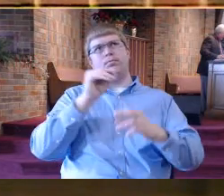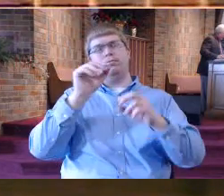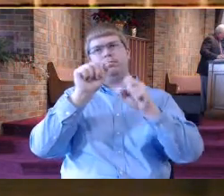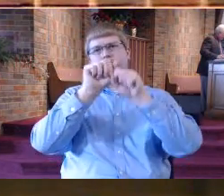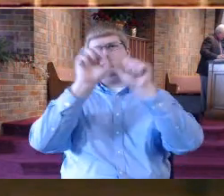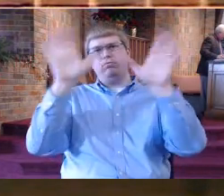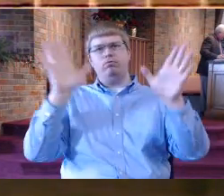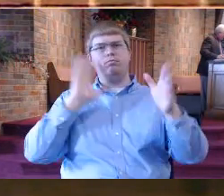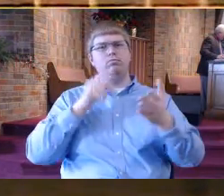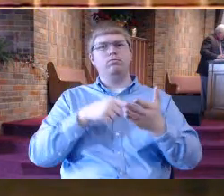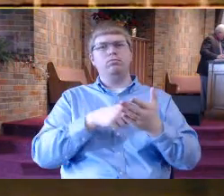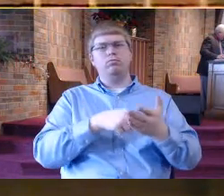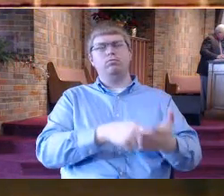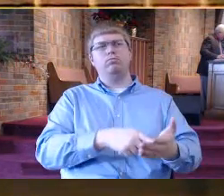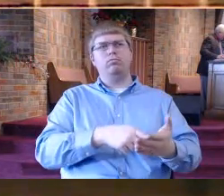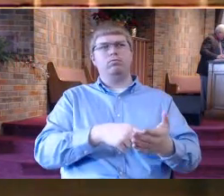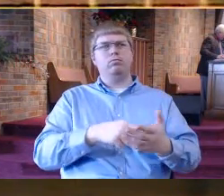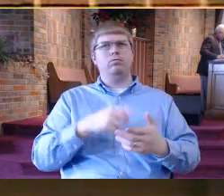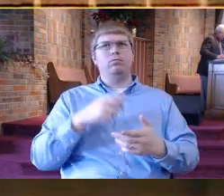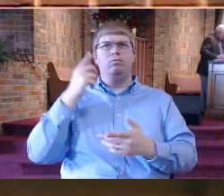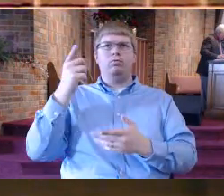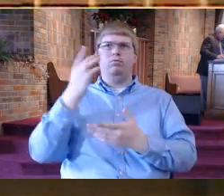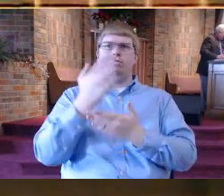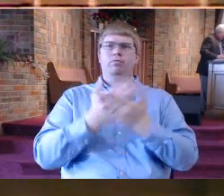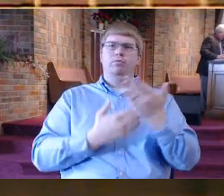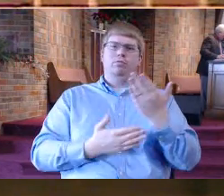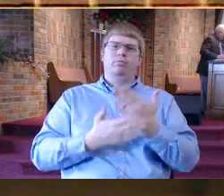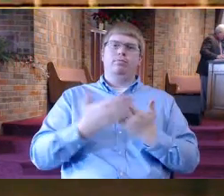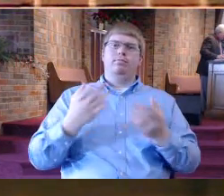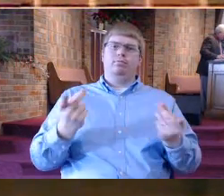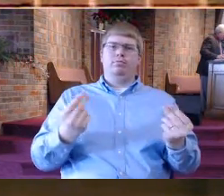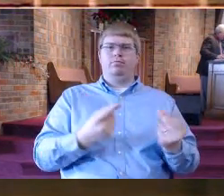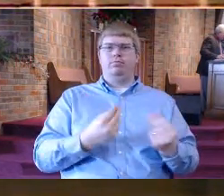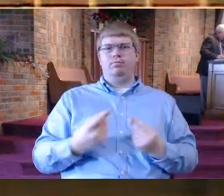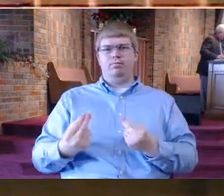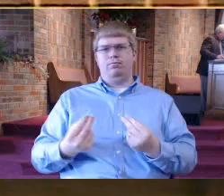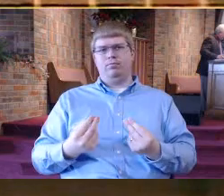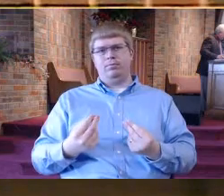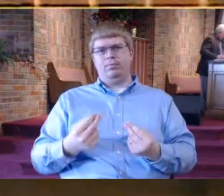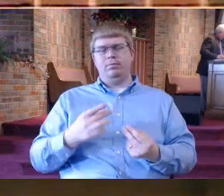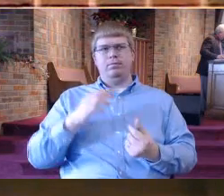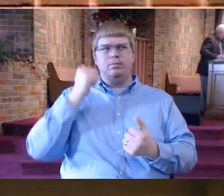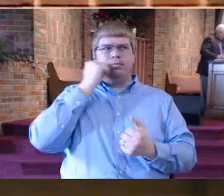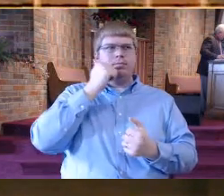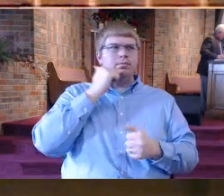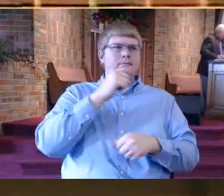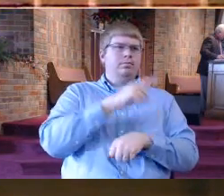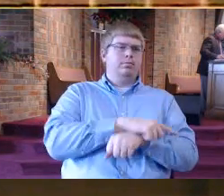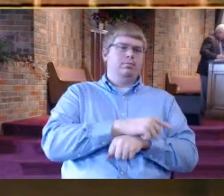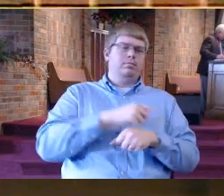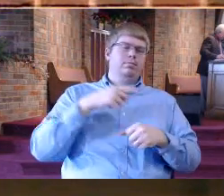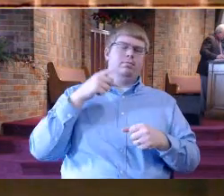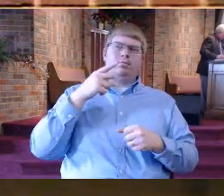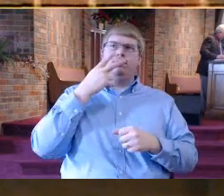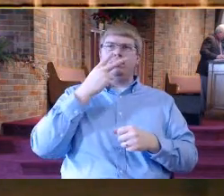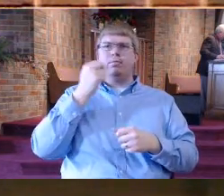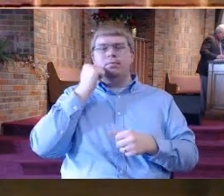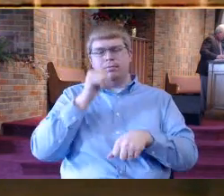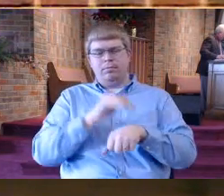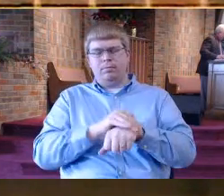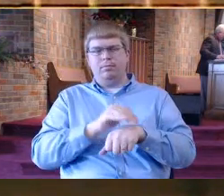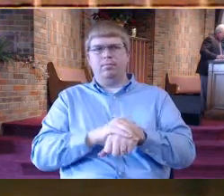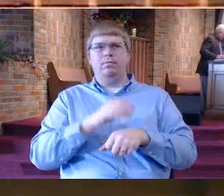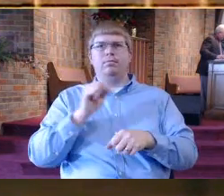his handiwork. Day unto day utters speech, and night unto night reveals knowledge. There is no speech nor